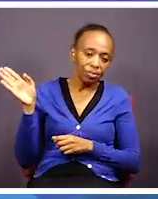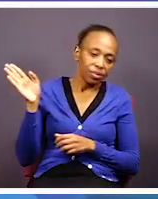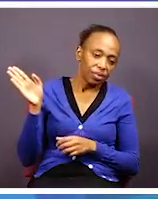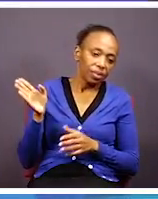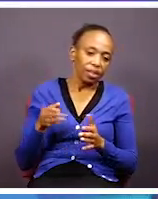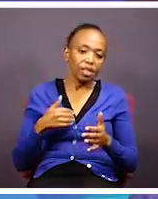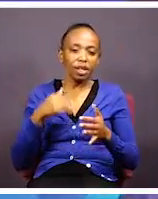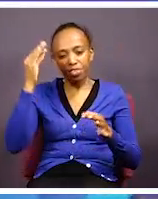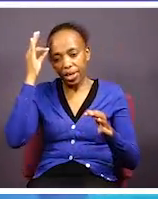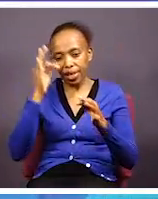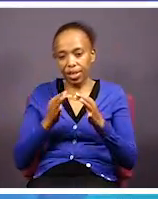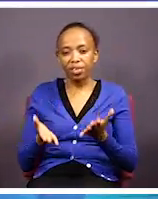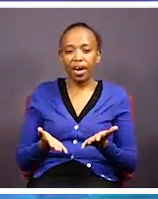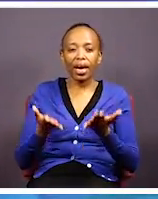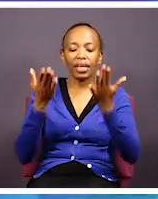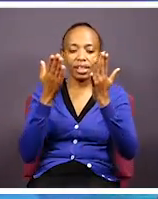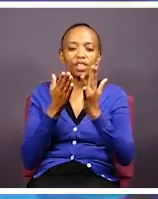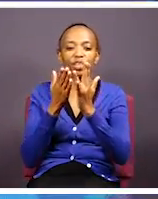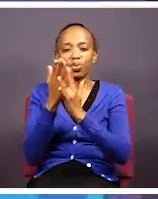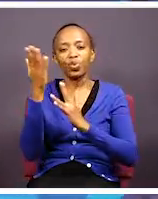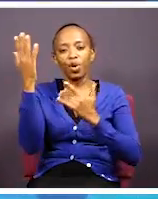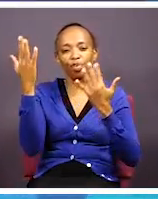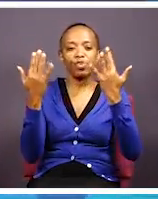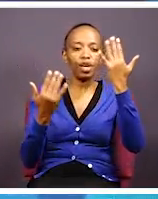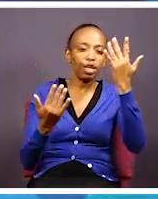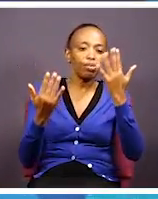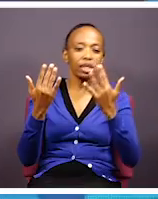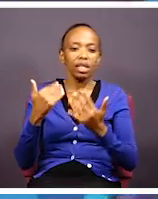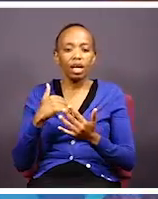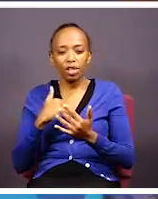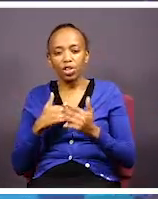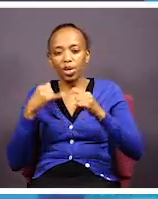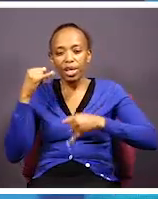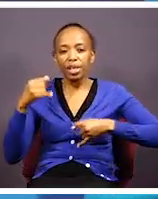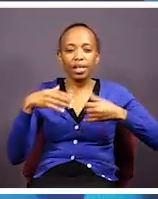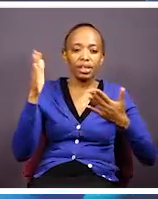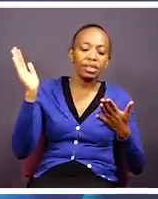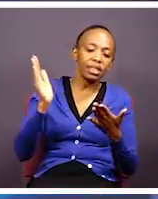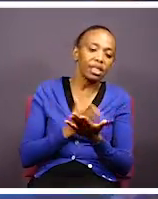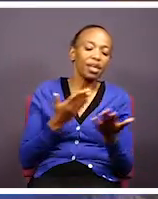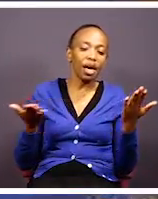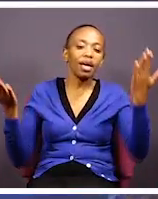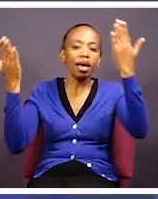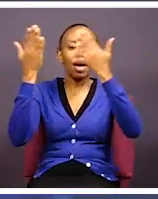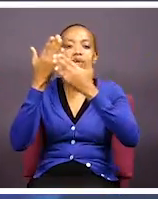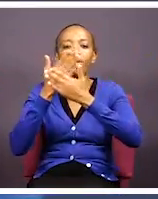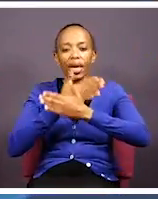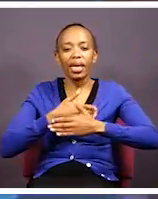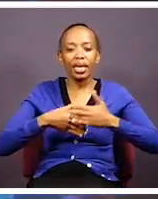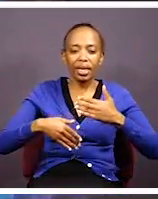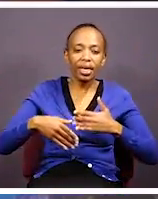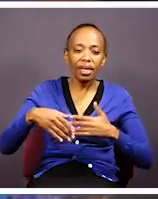name there's a faith that rises through the frames there's a joy that chases the dunk